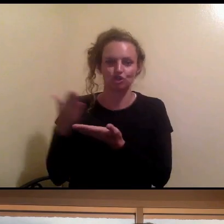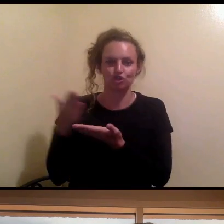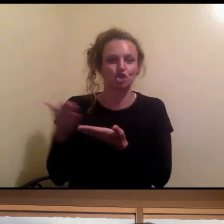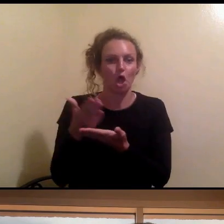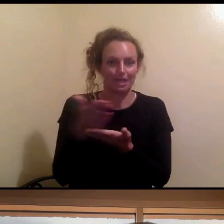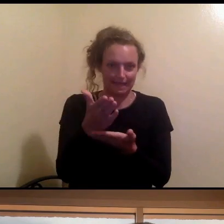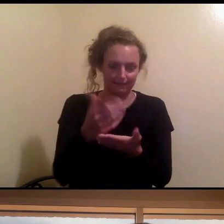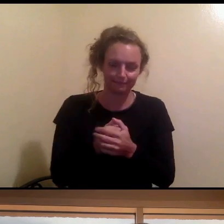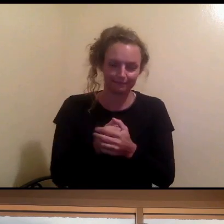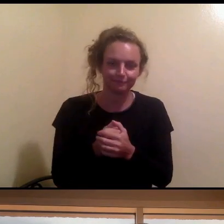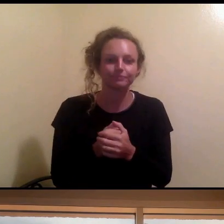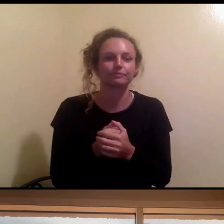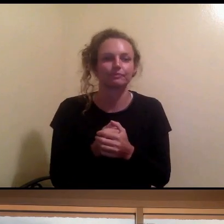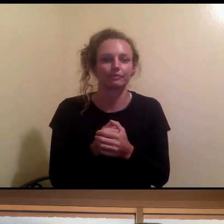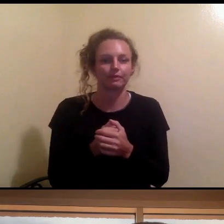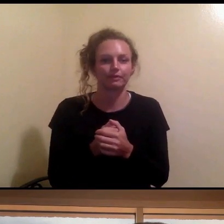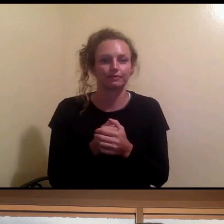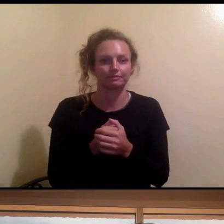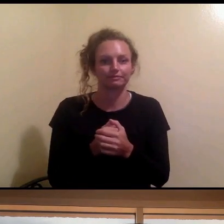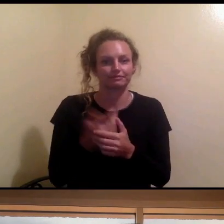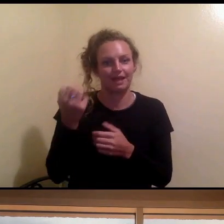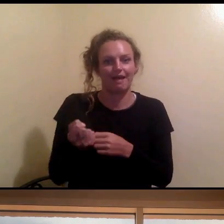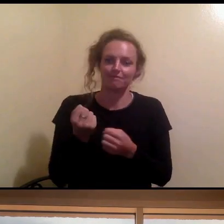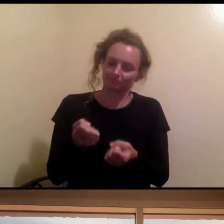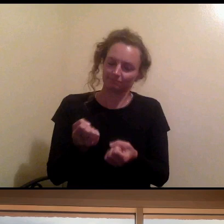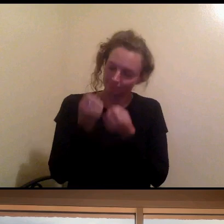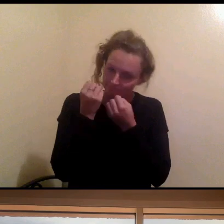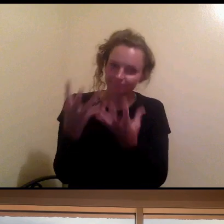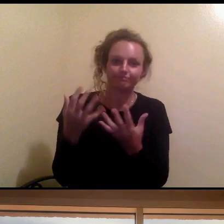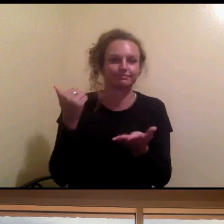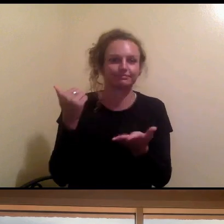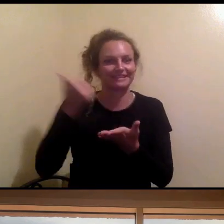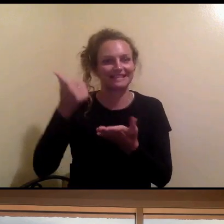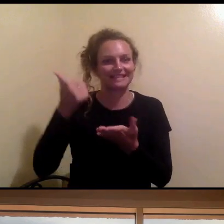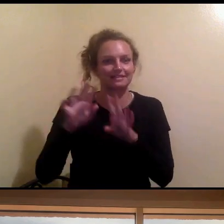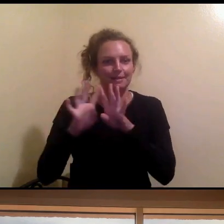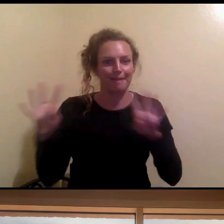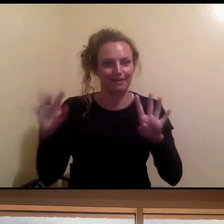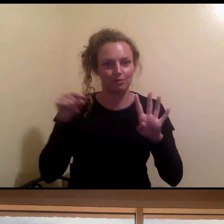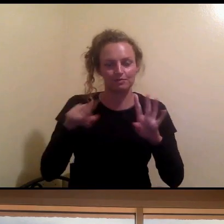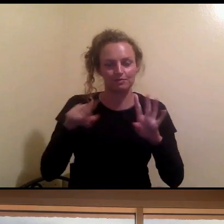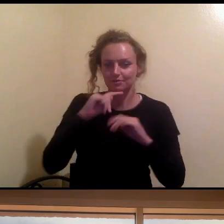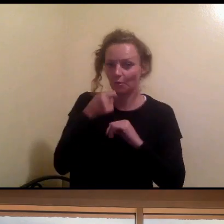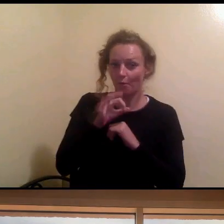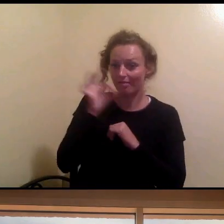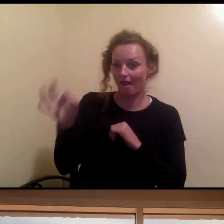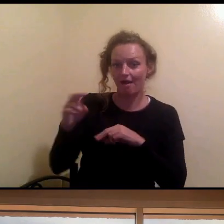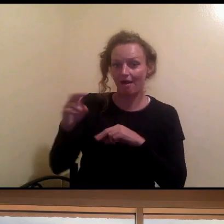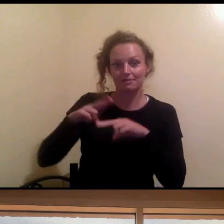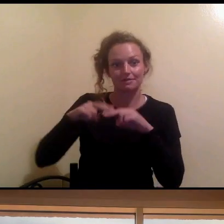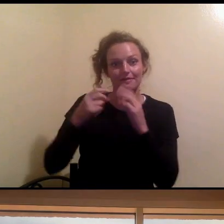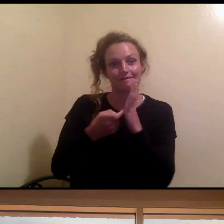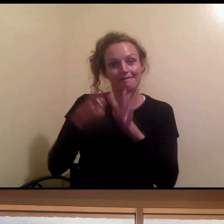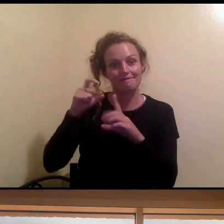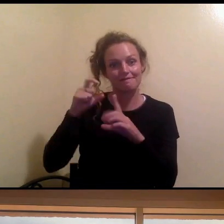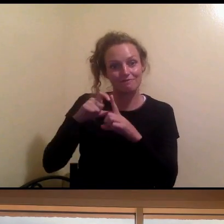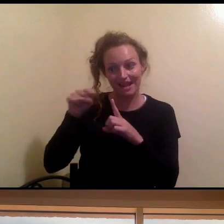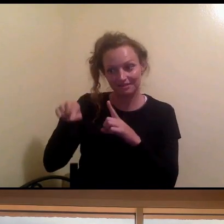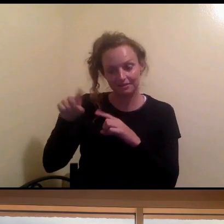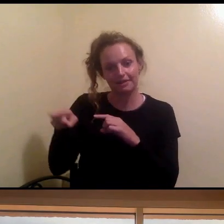We've got an amazing panel. So without further ado, what I'm going to do is ask Fred and Tony in particular. So